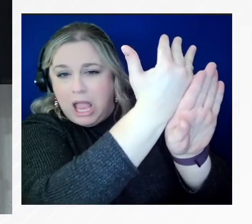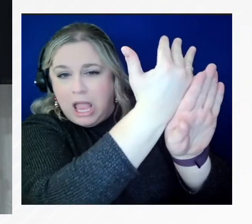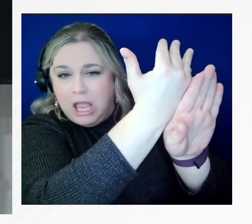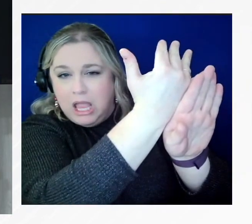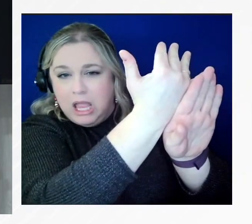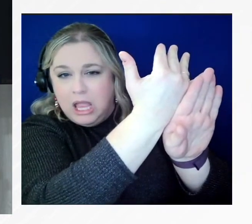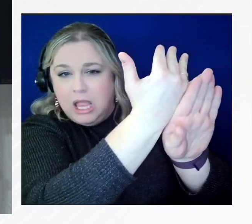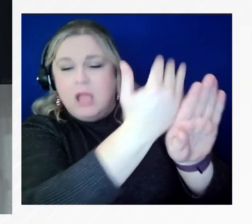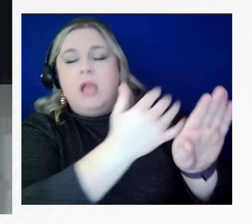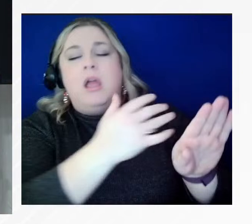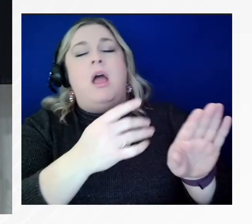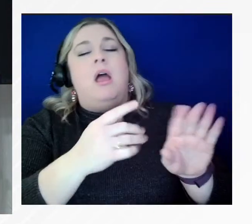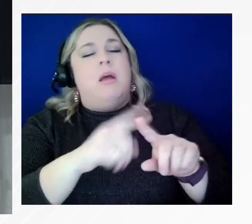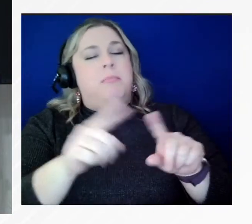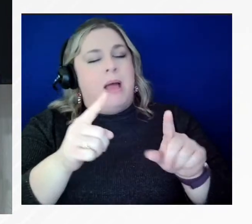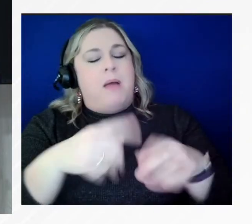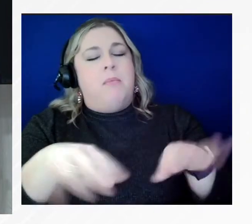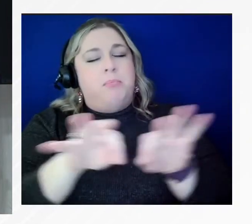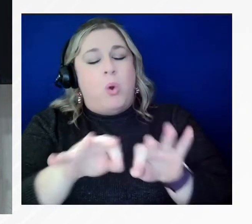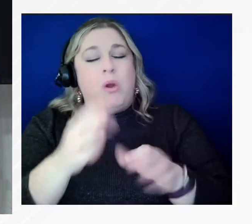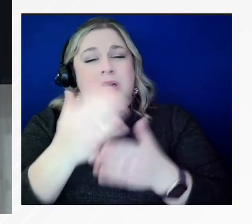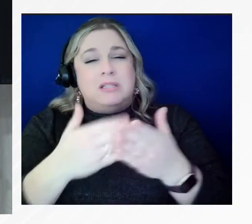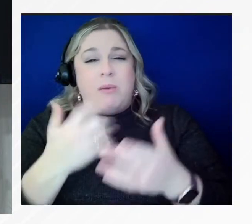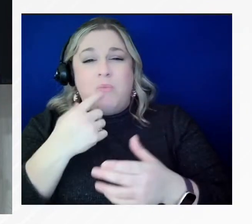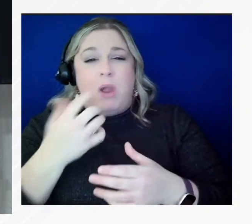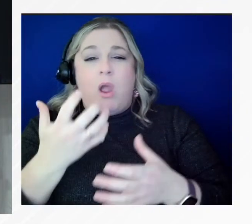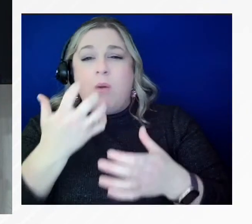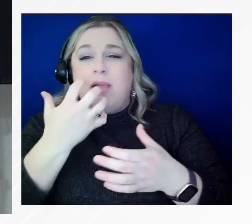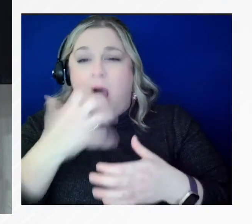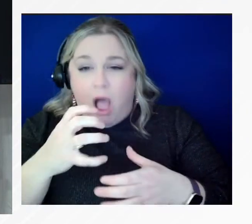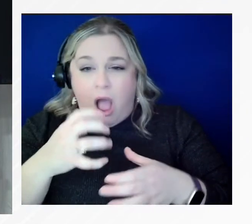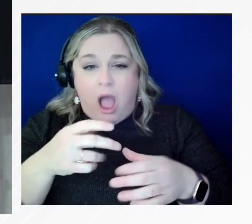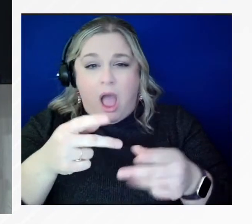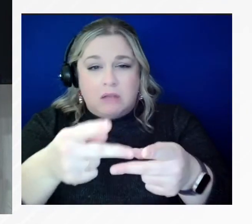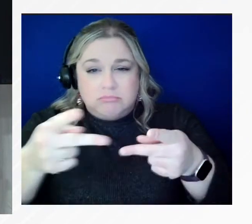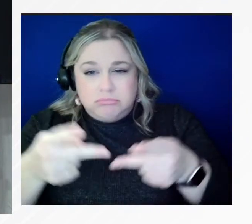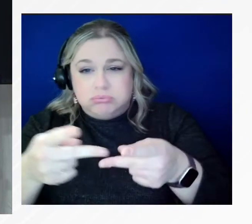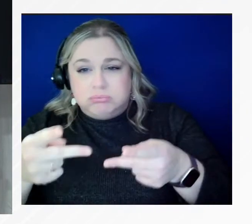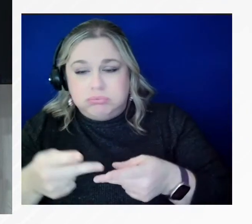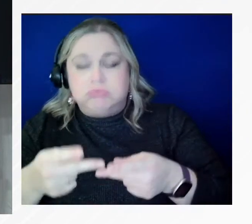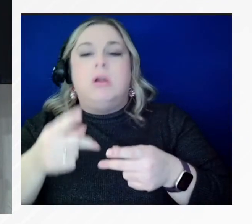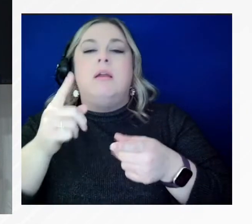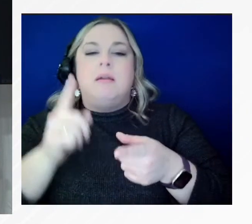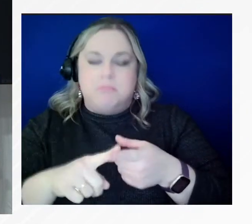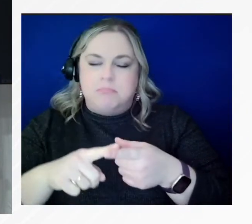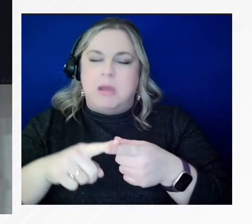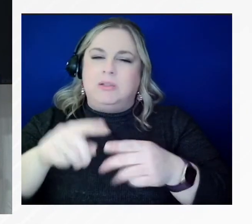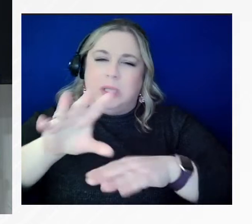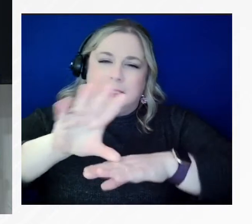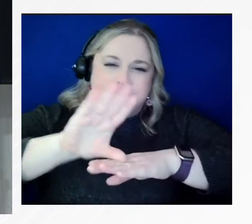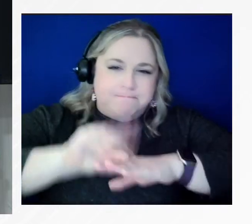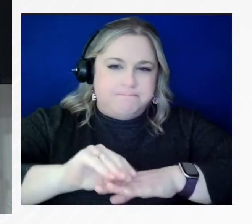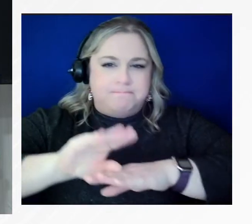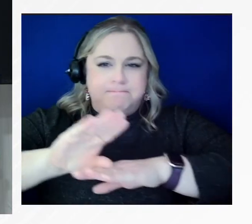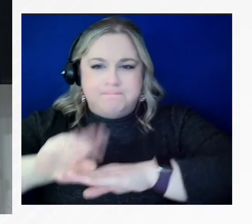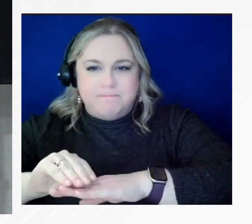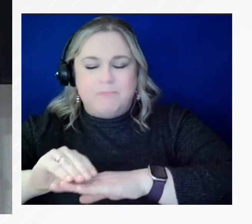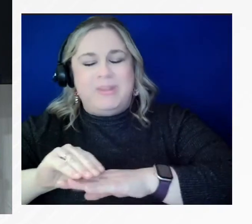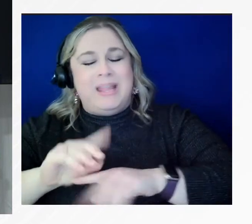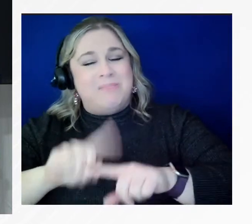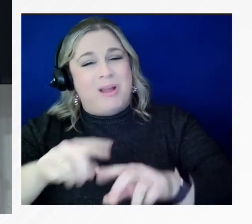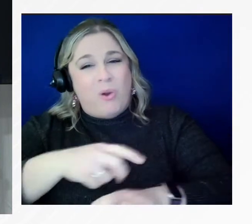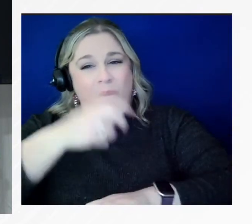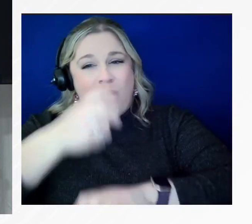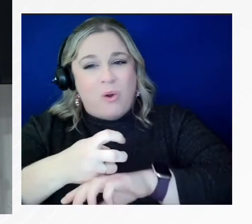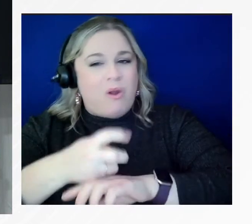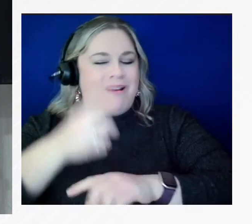sources of heat. Now, some of those heat sources, as operations discussed, are in some very steep and inaccessible terrain. It's going to take some time to